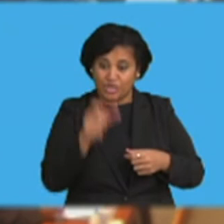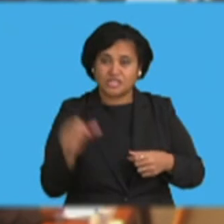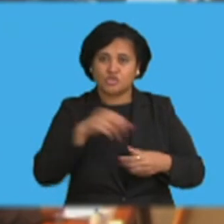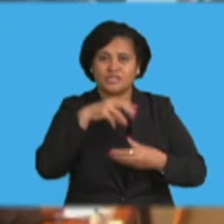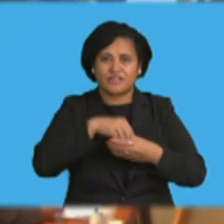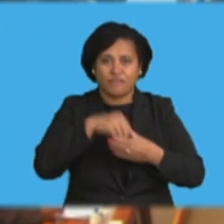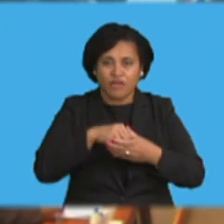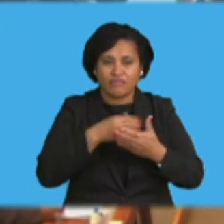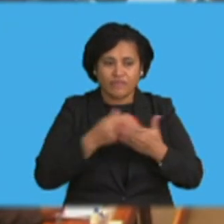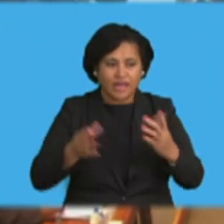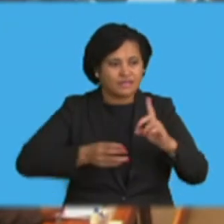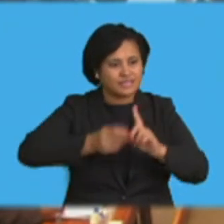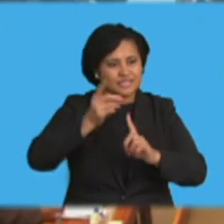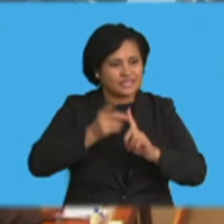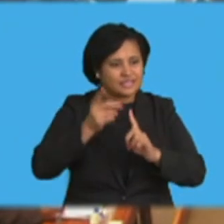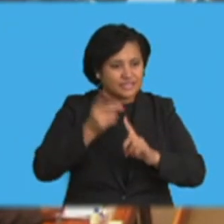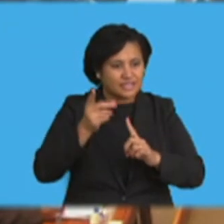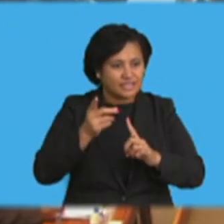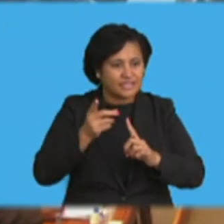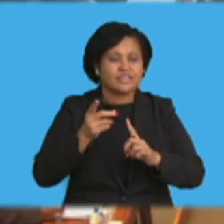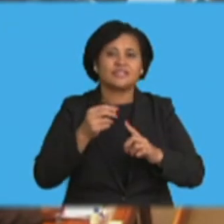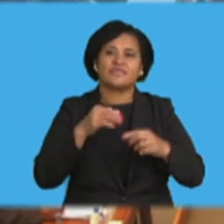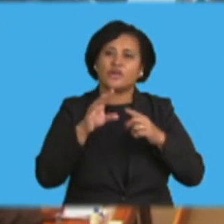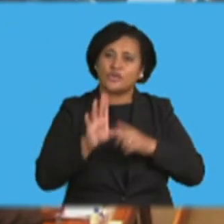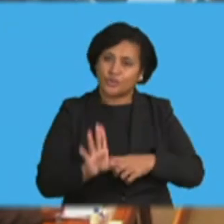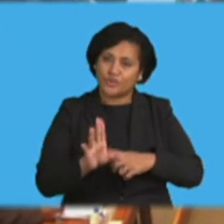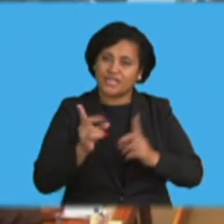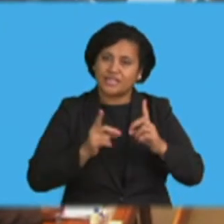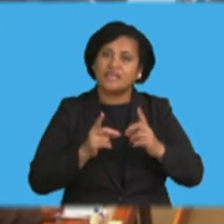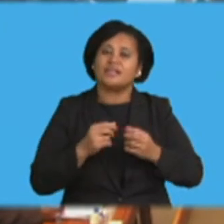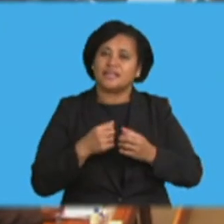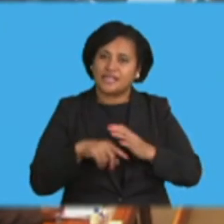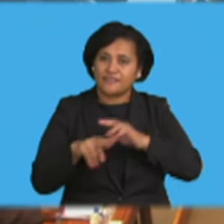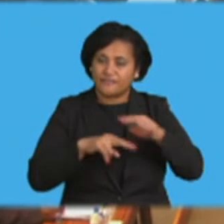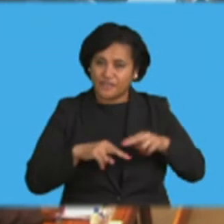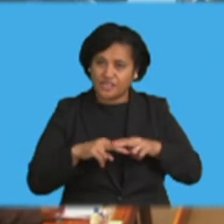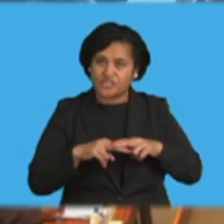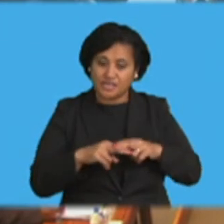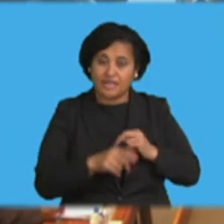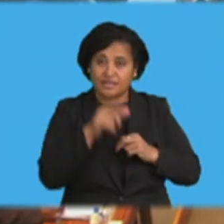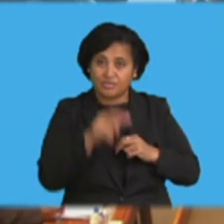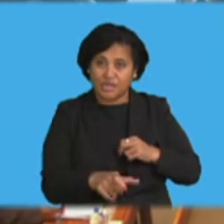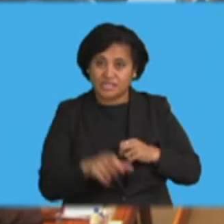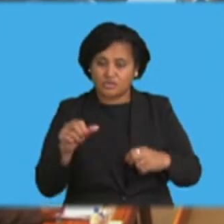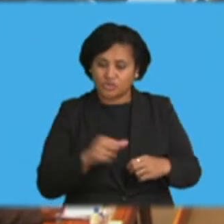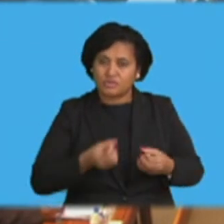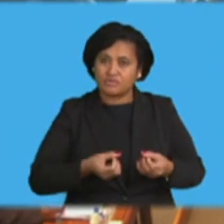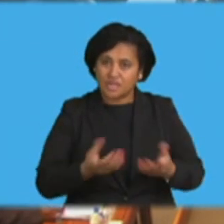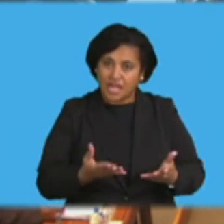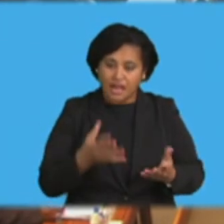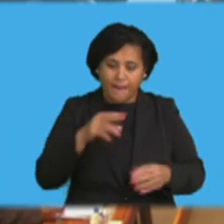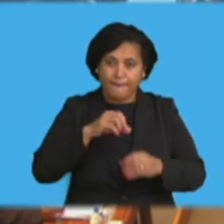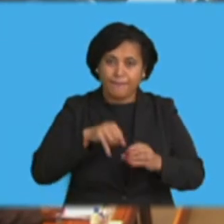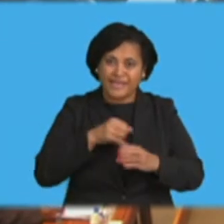she needs to be a good character. The significance of applicant will be required to provide his medical certificate